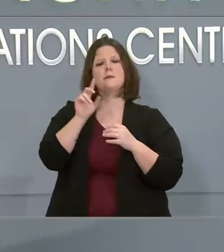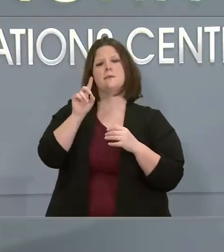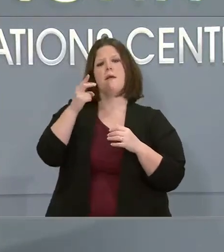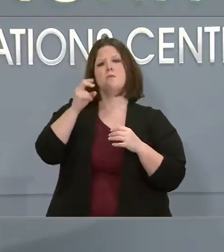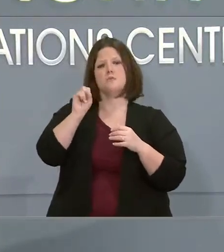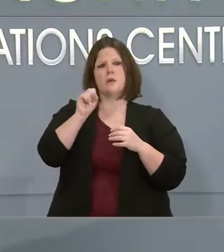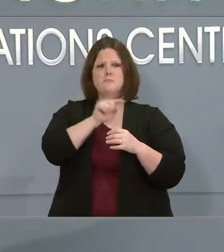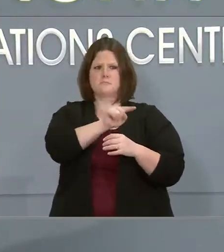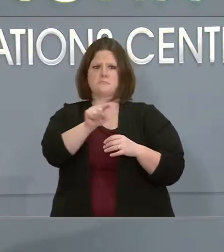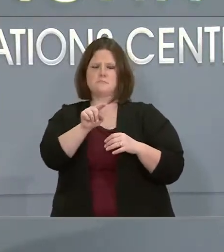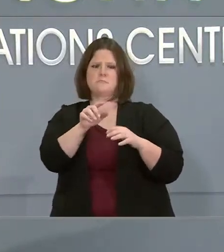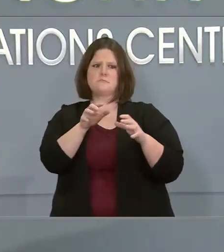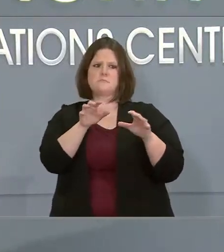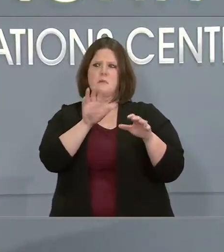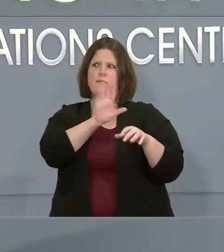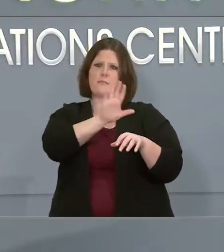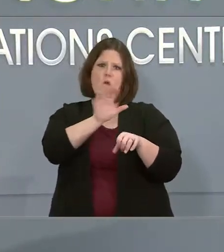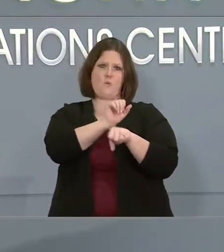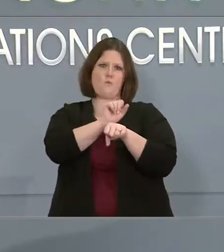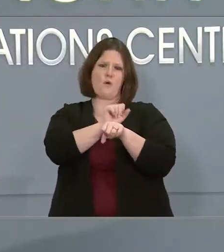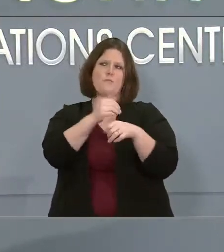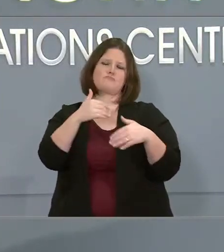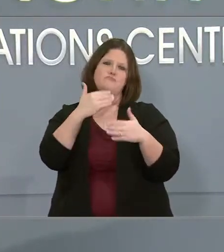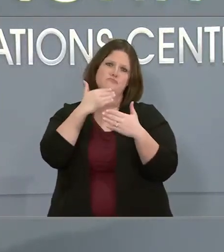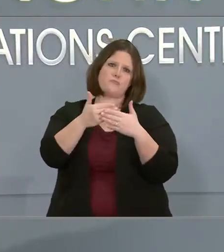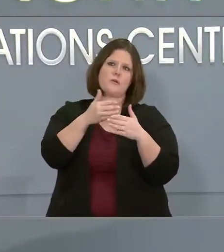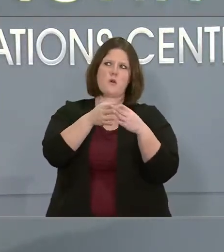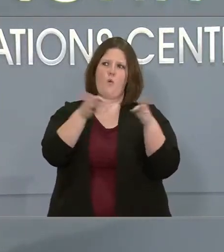Services does great things across the state, and we're going to continue them.